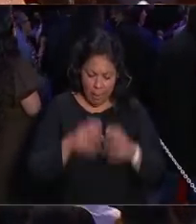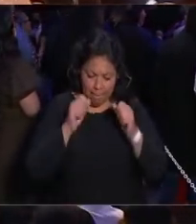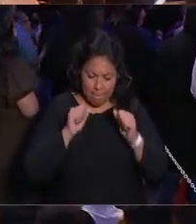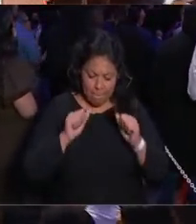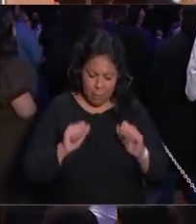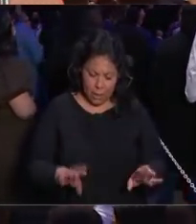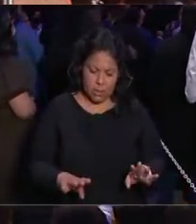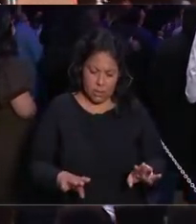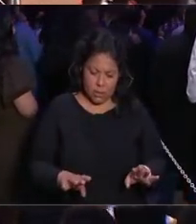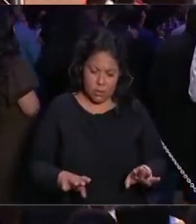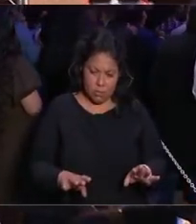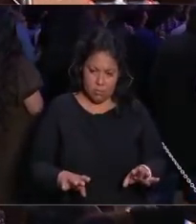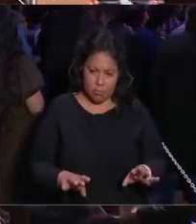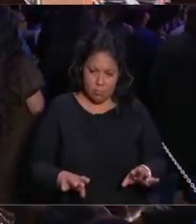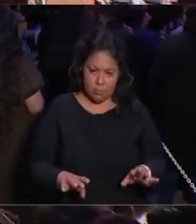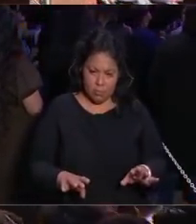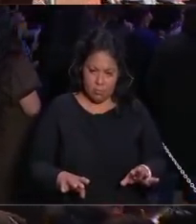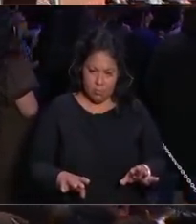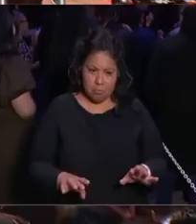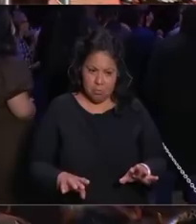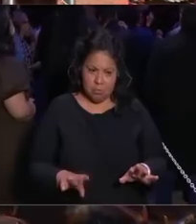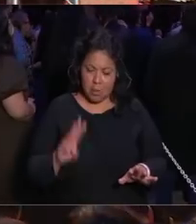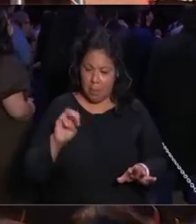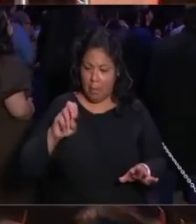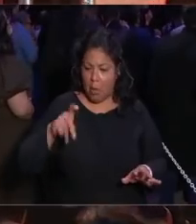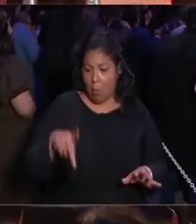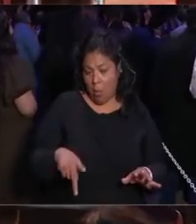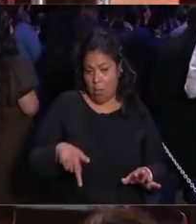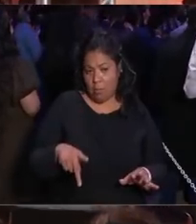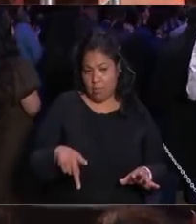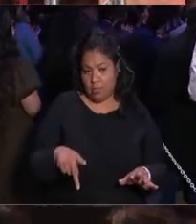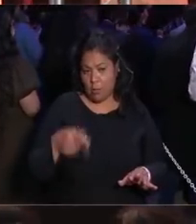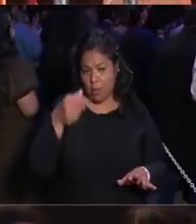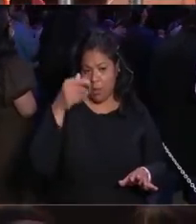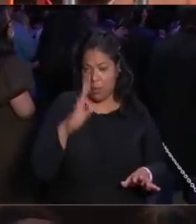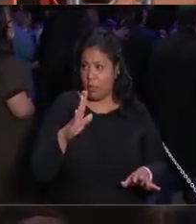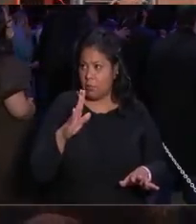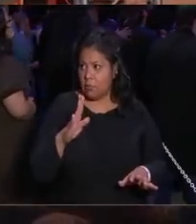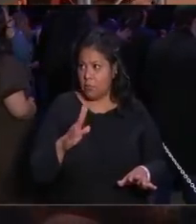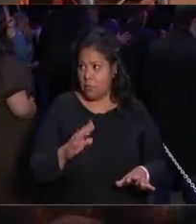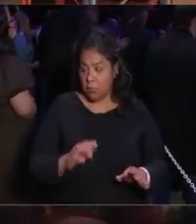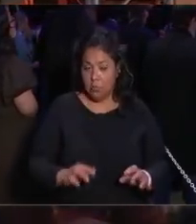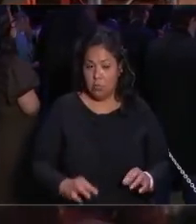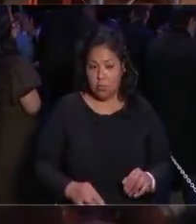Bless the messengers of peace, God. Bless